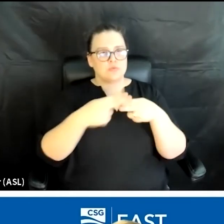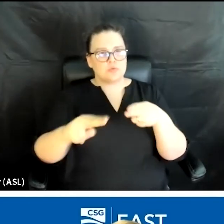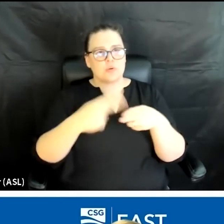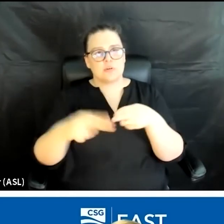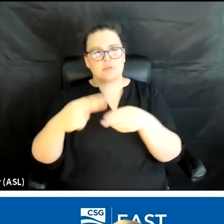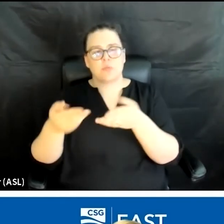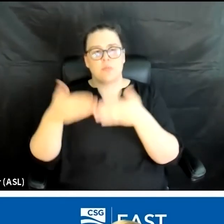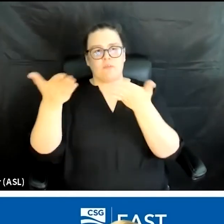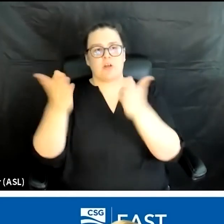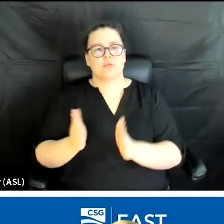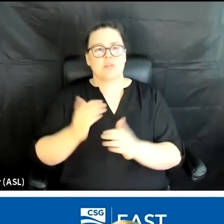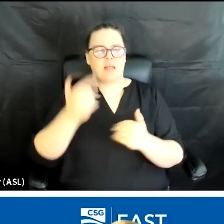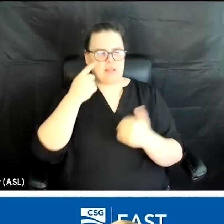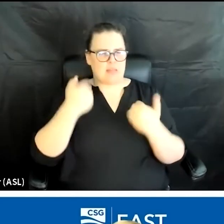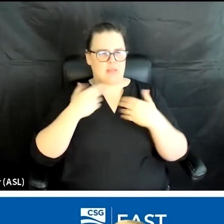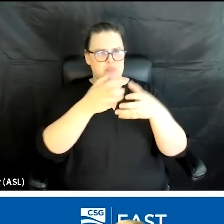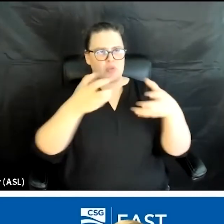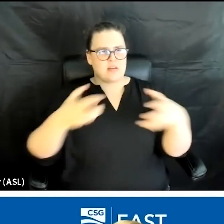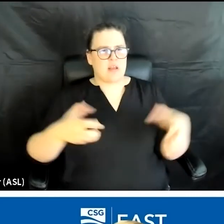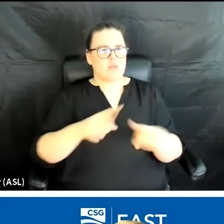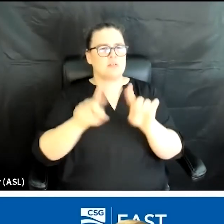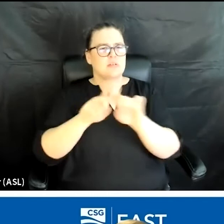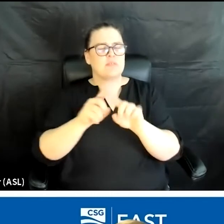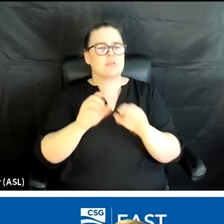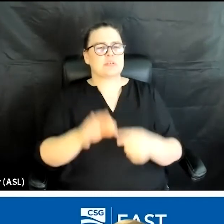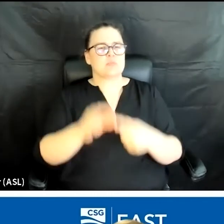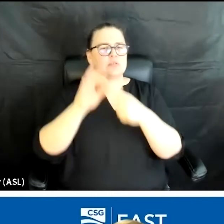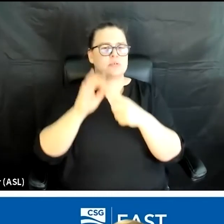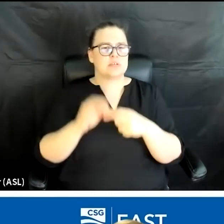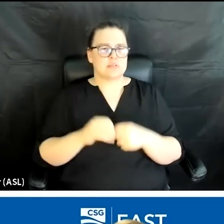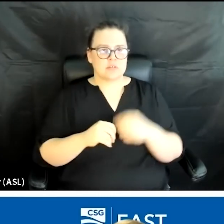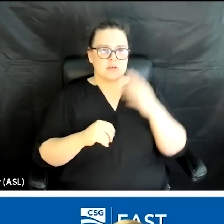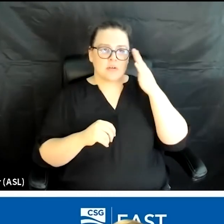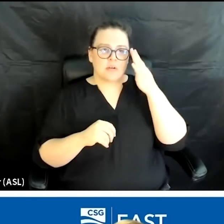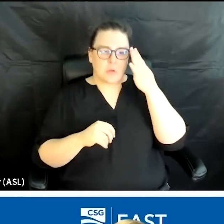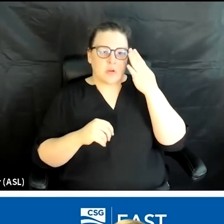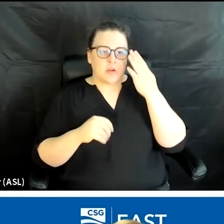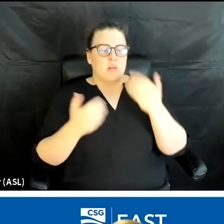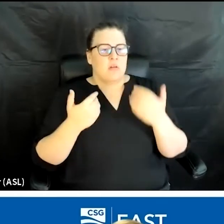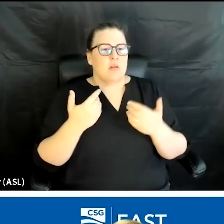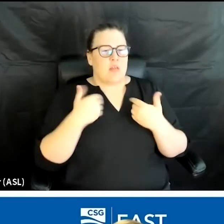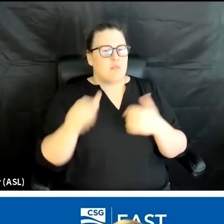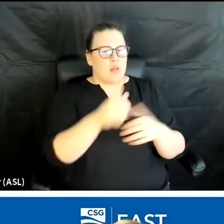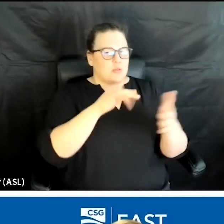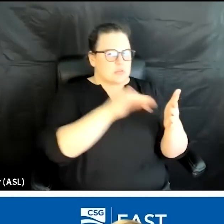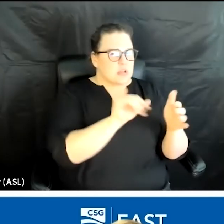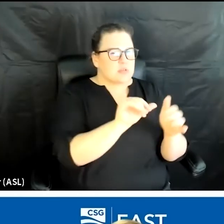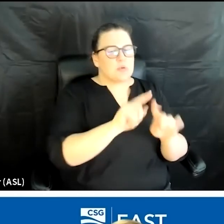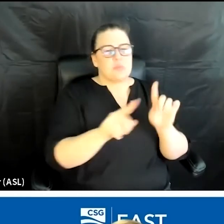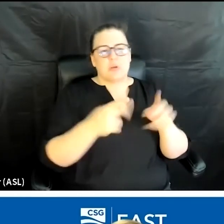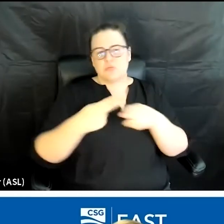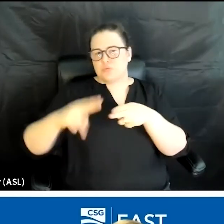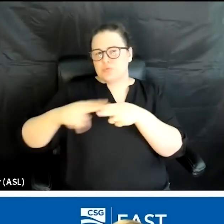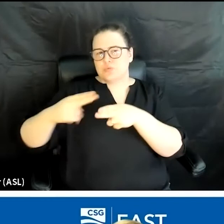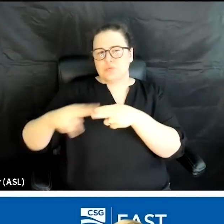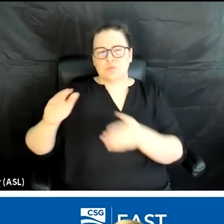of the subspecialties. I do think, and others can speak to this as well, but when we talk about the shortage, we're also talking about the subspecialties